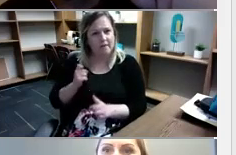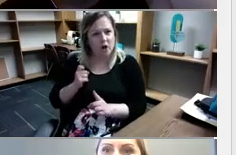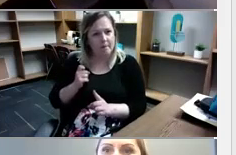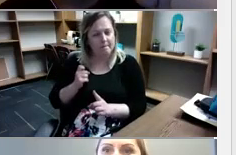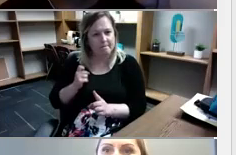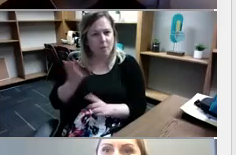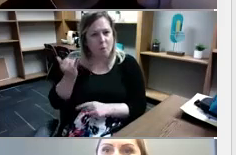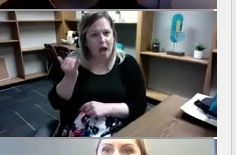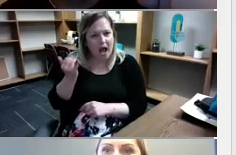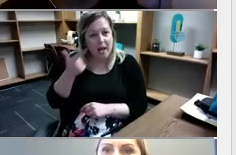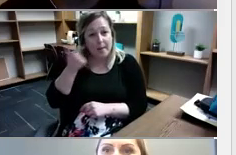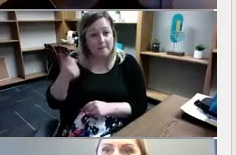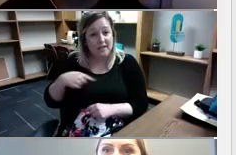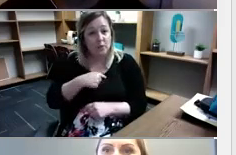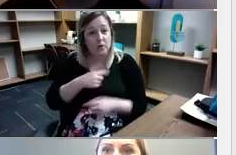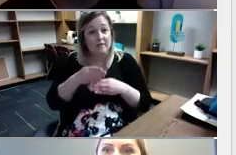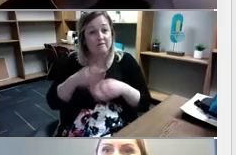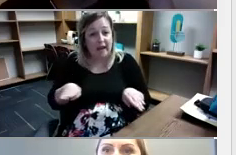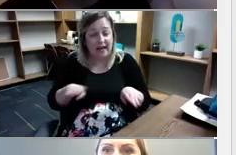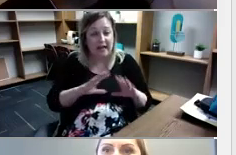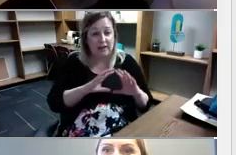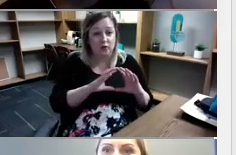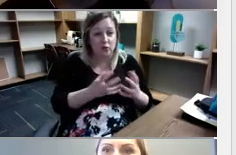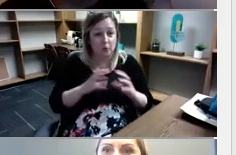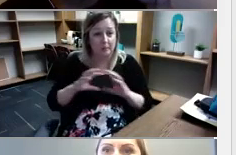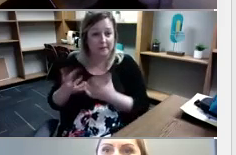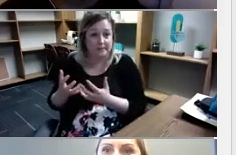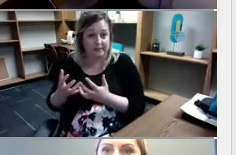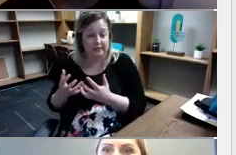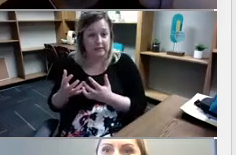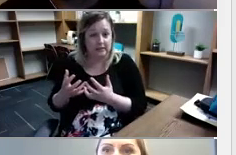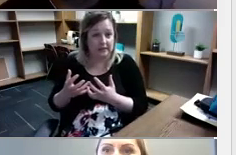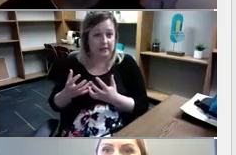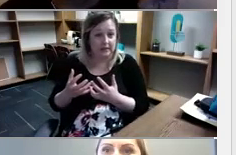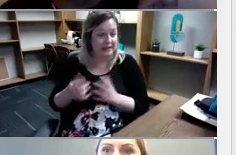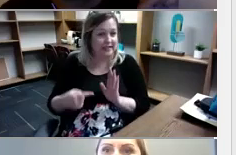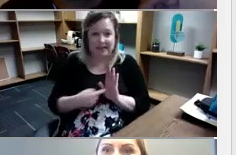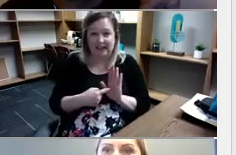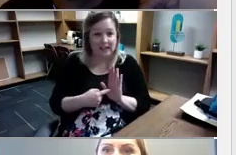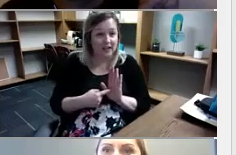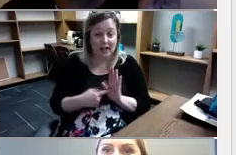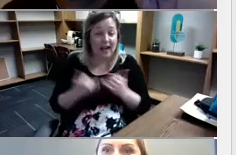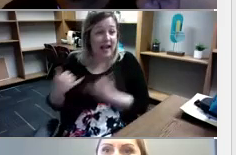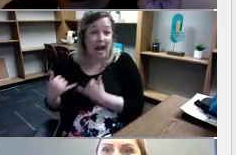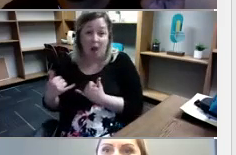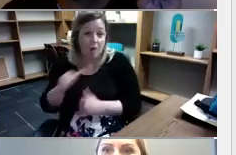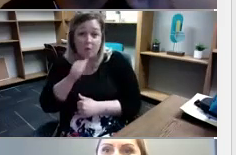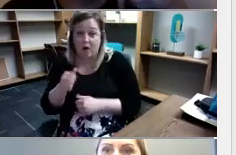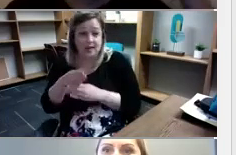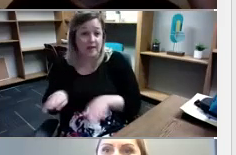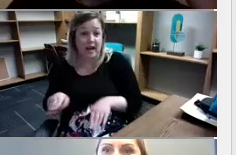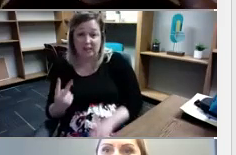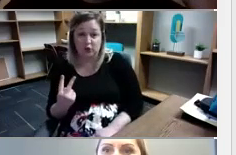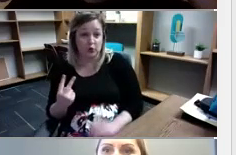we are dividing it into 2 parts, right? Here we are not dividing it into 2 equal halves. We are only dividing it into